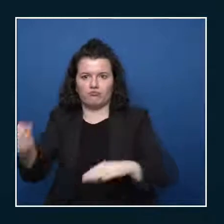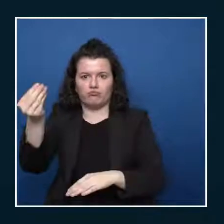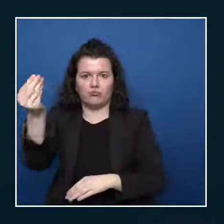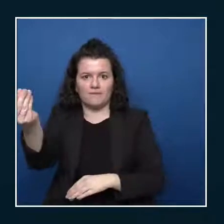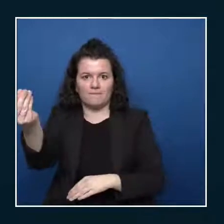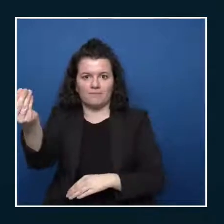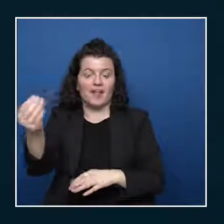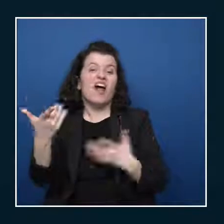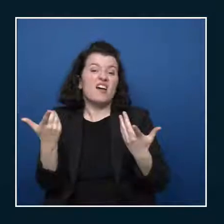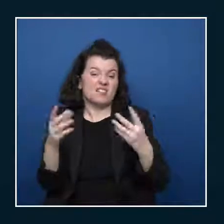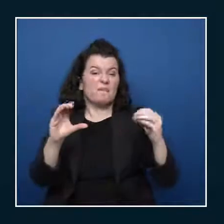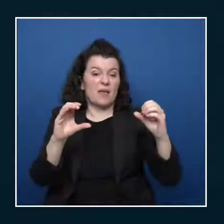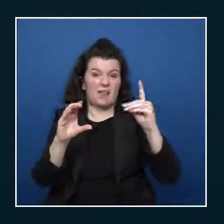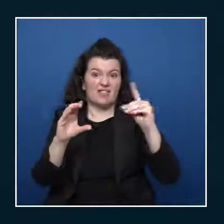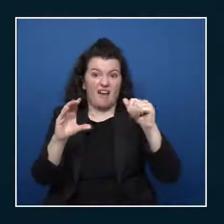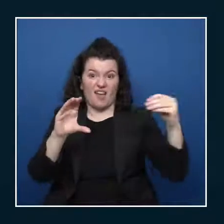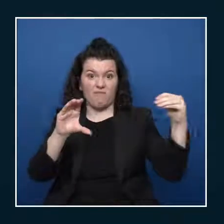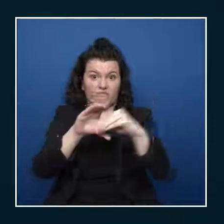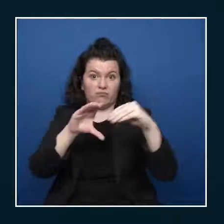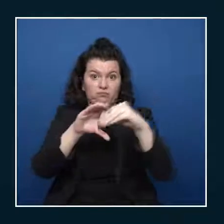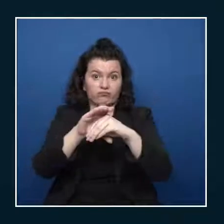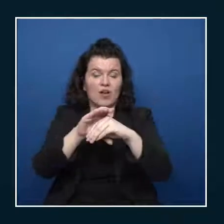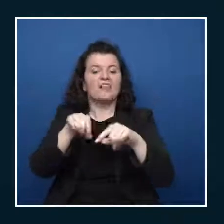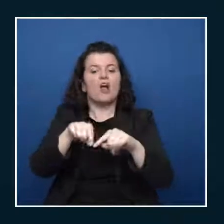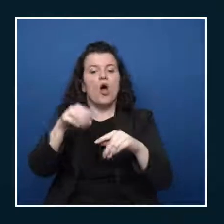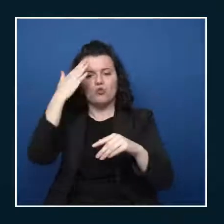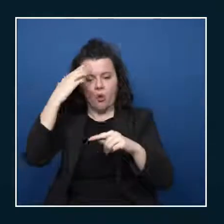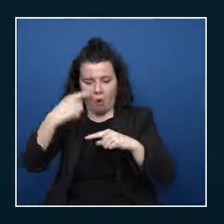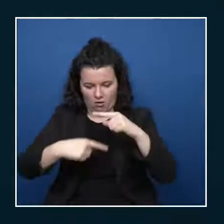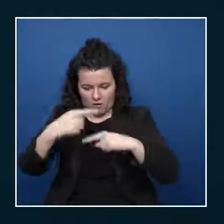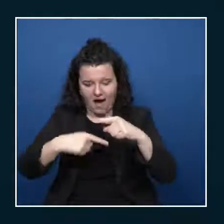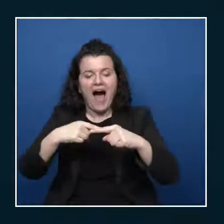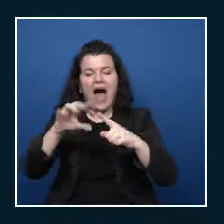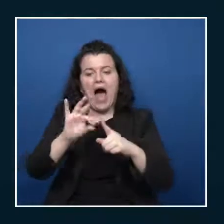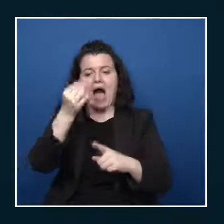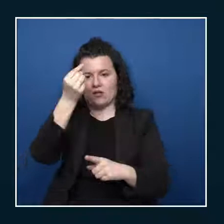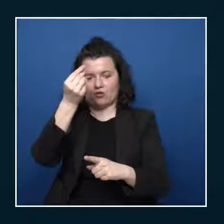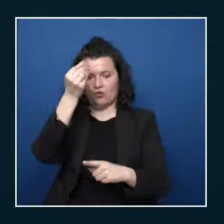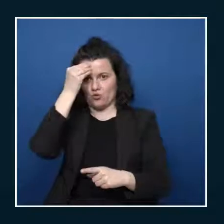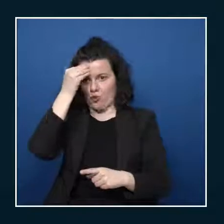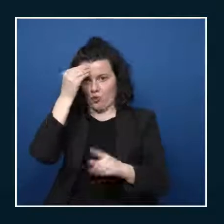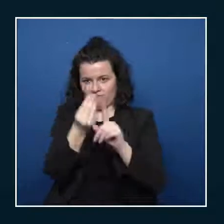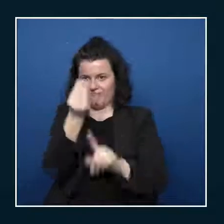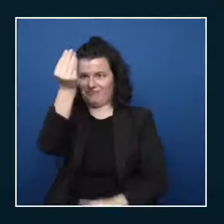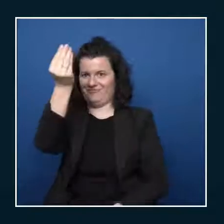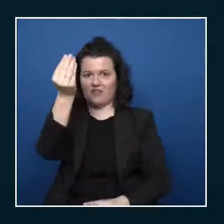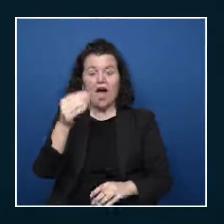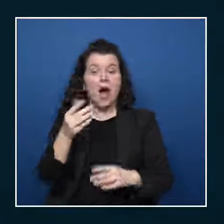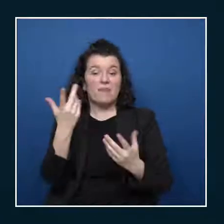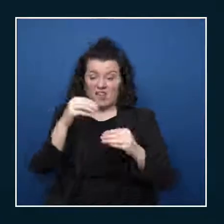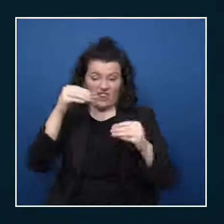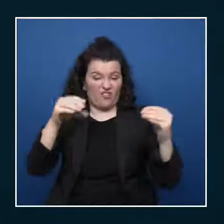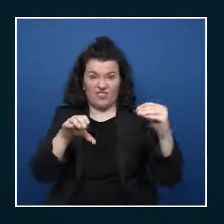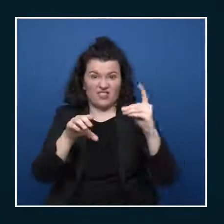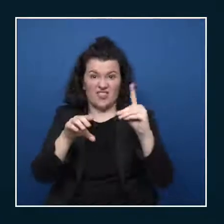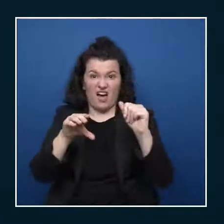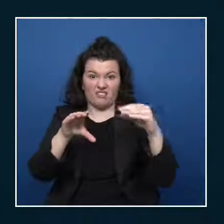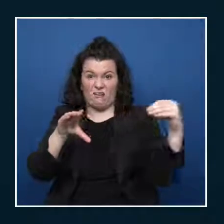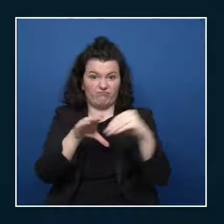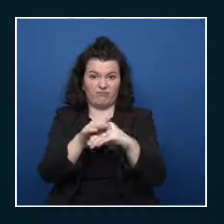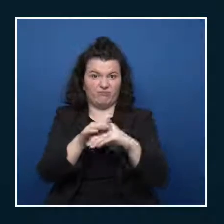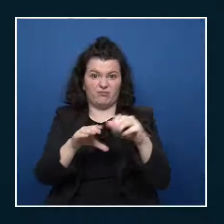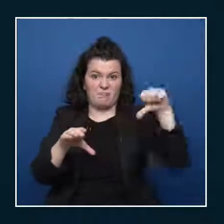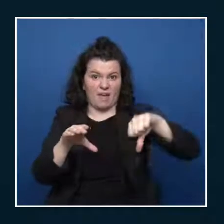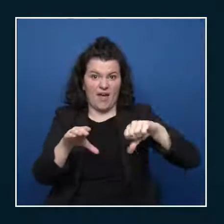then there's ethical issues, right? Because you don't know what it's doing and you need to figure that out. But basically it's programming, but different. It's programming with data